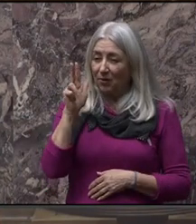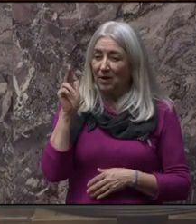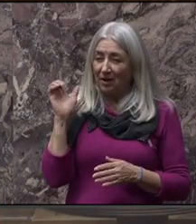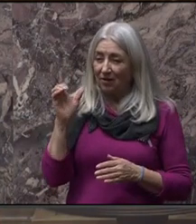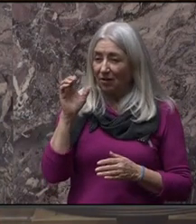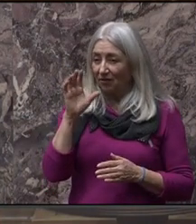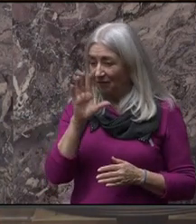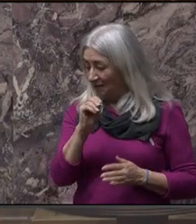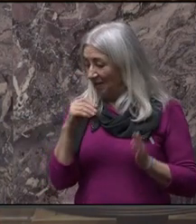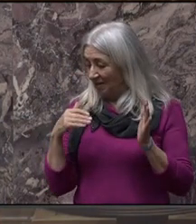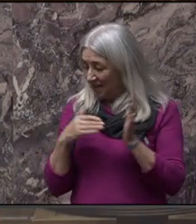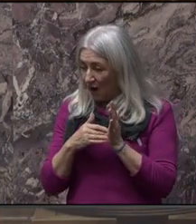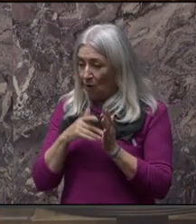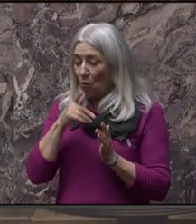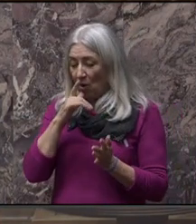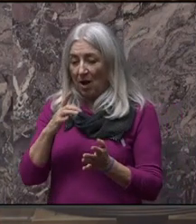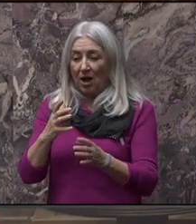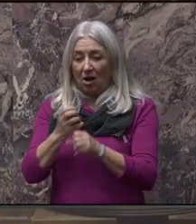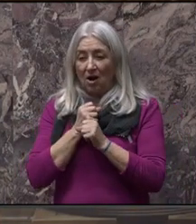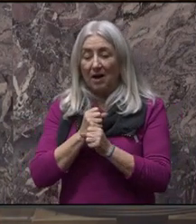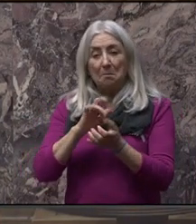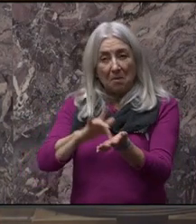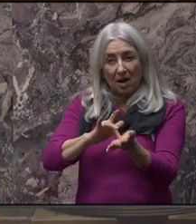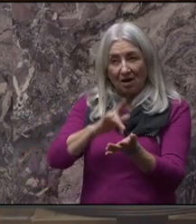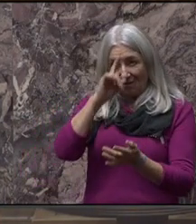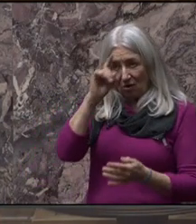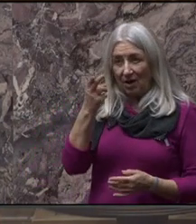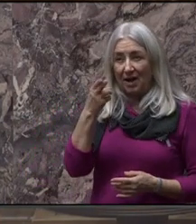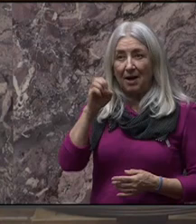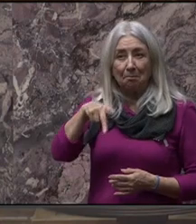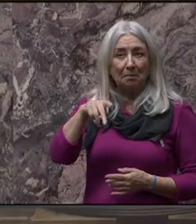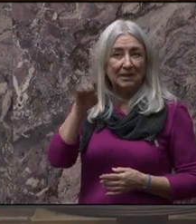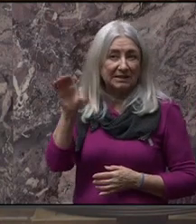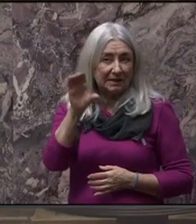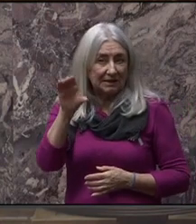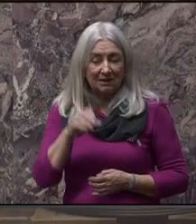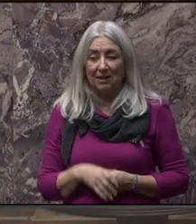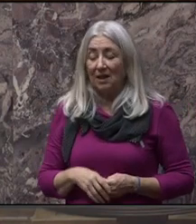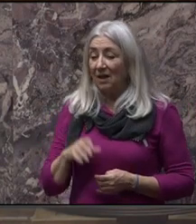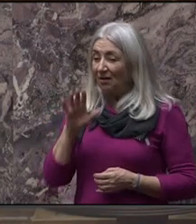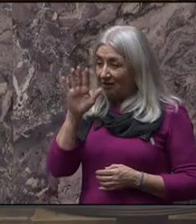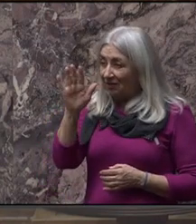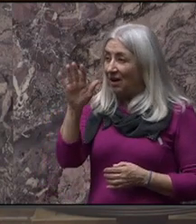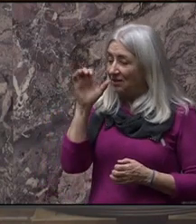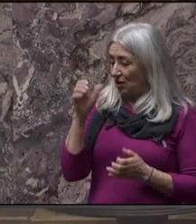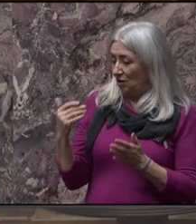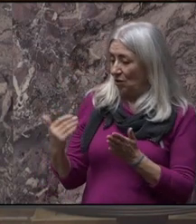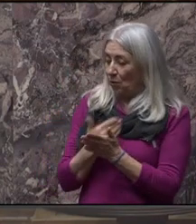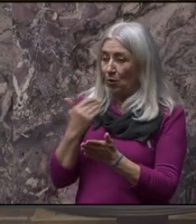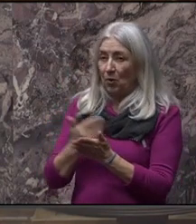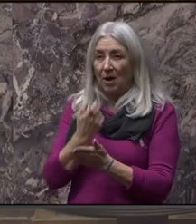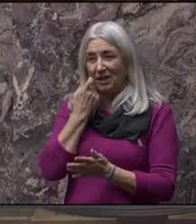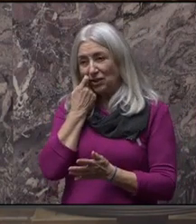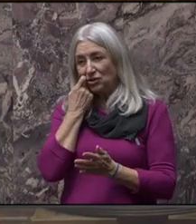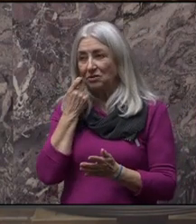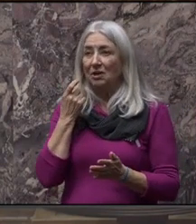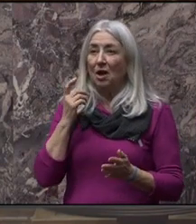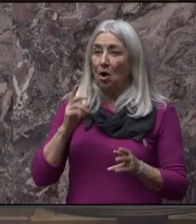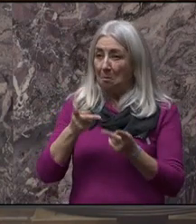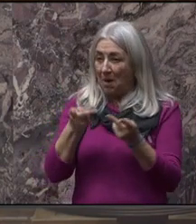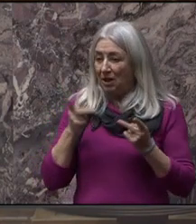Columbians receiving medication for hepatitis C. It's measured in 500 new addiction beds and more